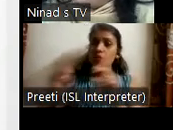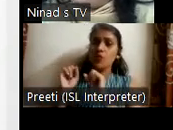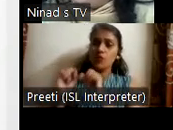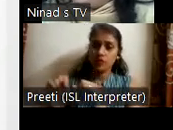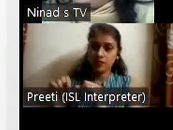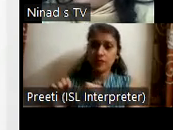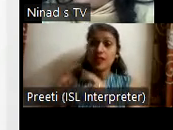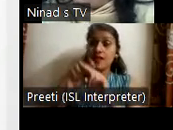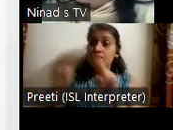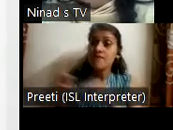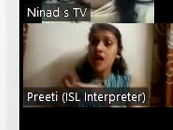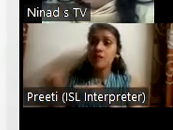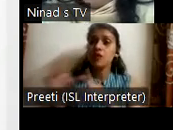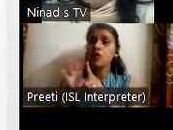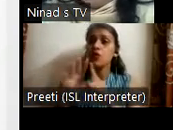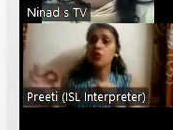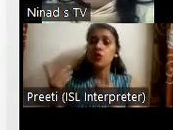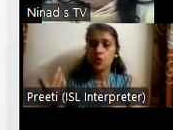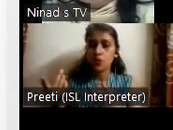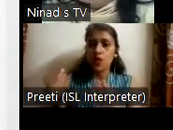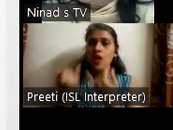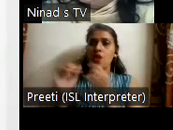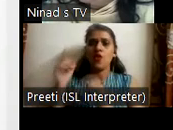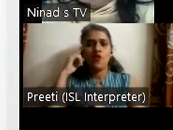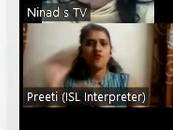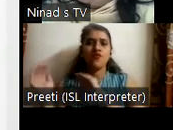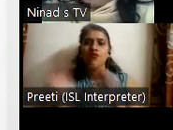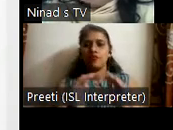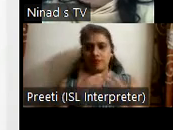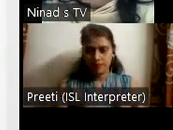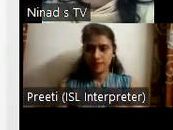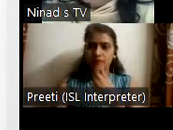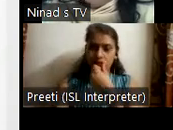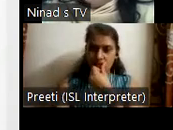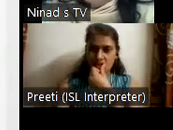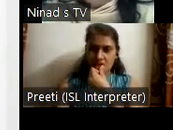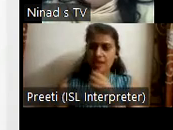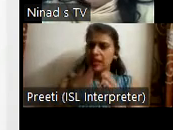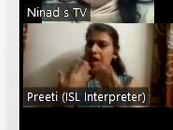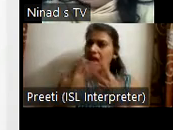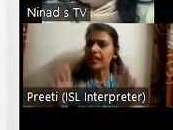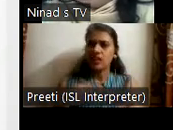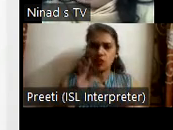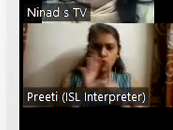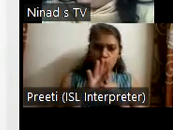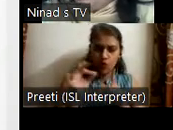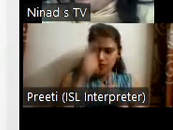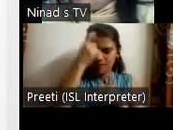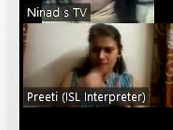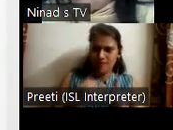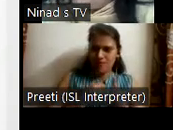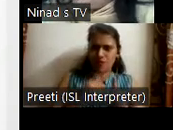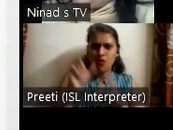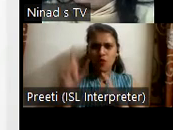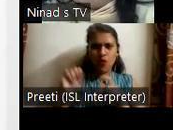whatever family does, it affects the individual on the contrary. So whatever you do as an individual in